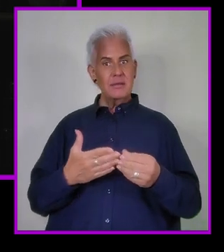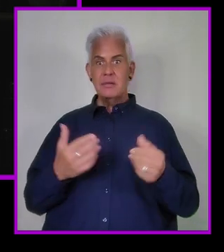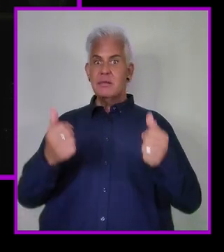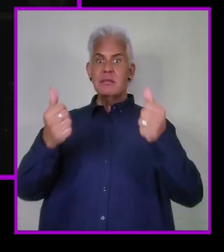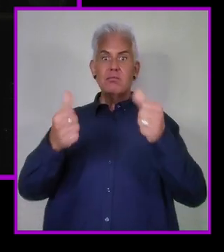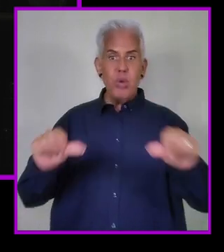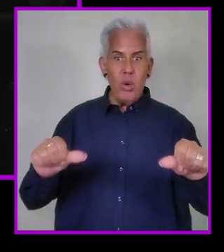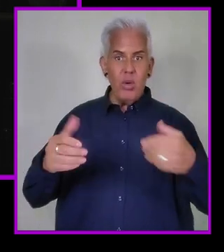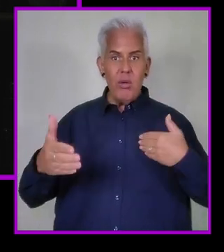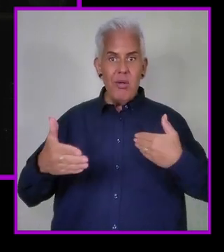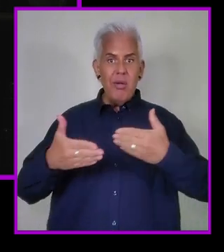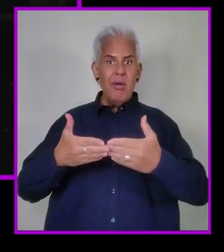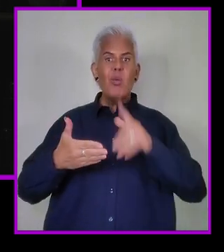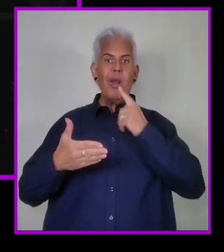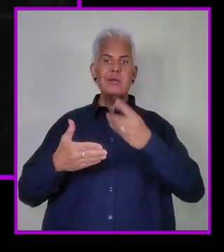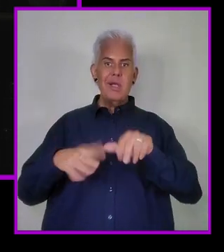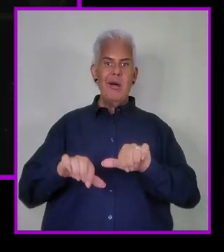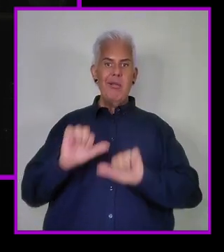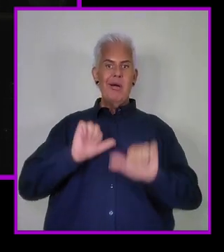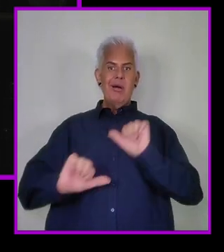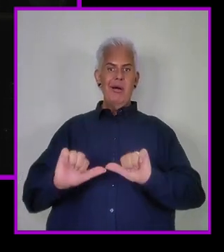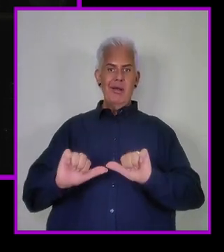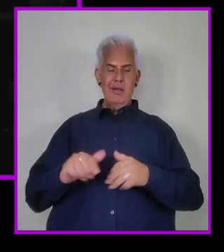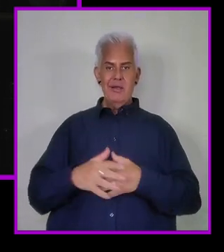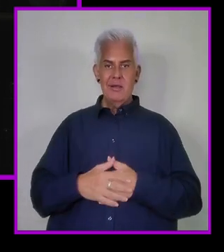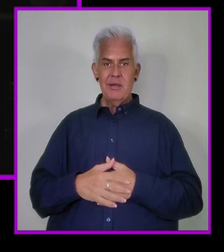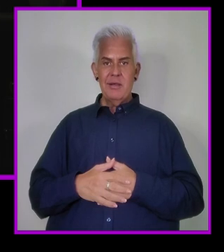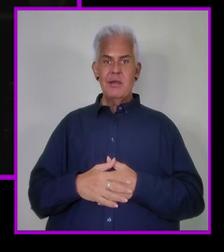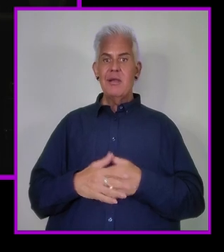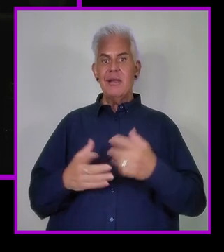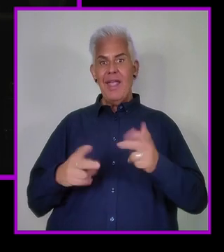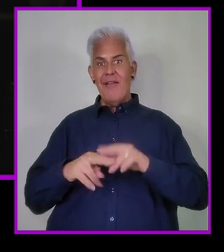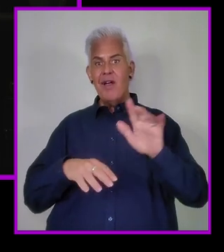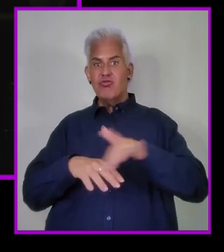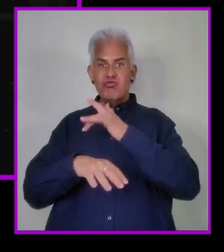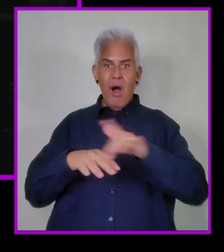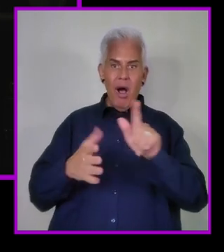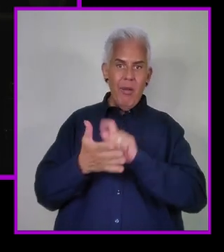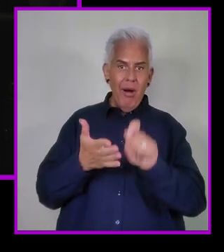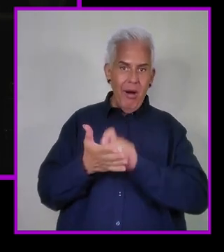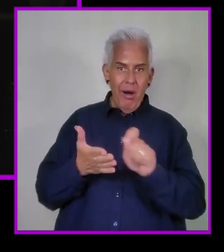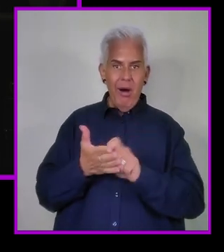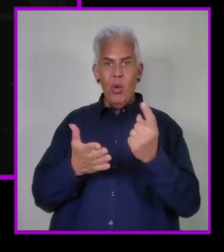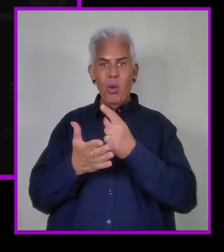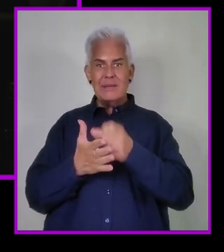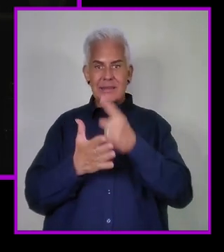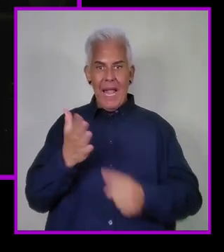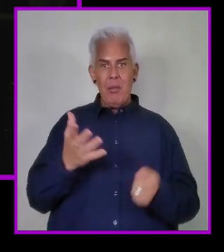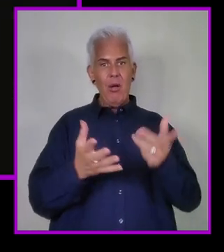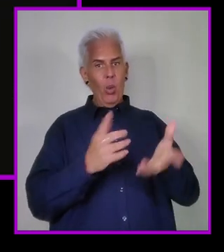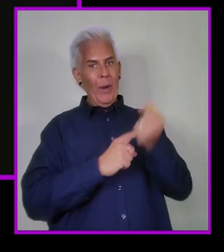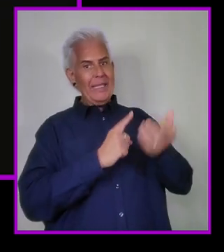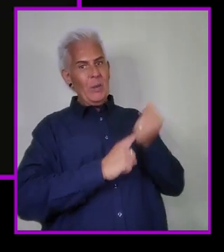I think there's going to always be a bit of a pushback. But once, you know, a drama series written by, you know, a disabled person is winning BAFTAs,